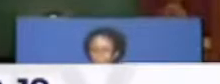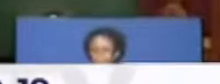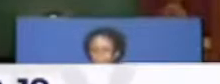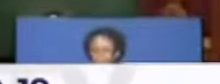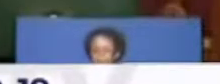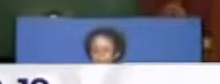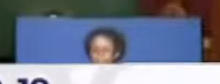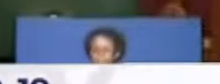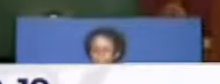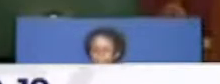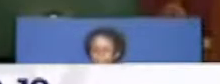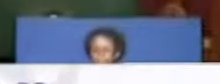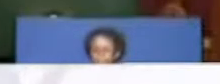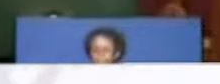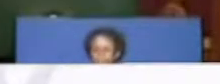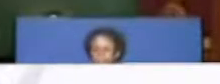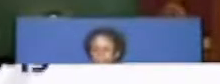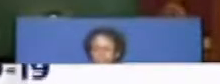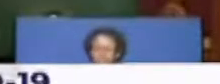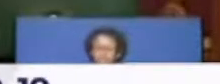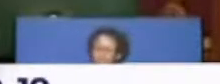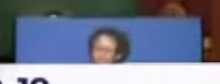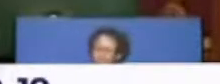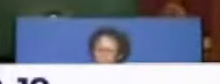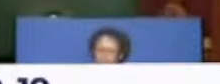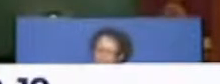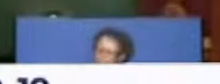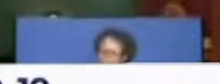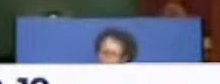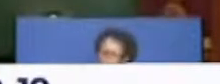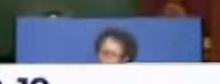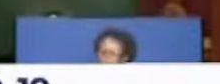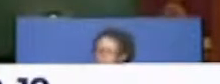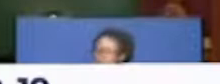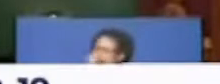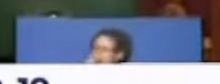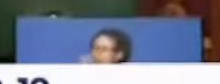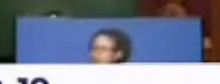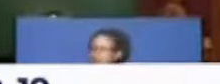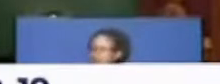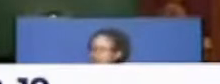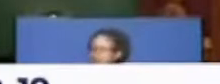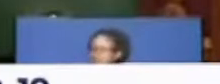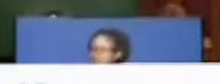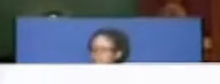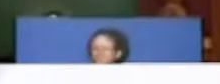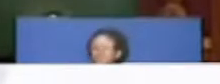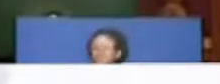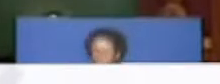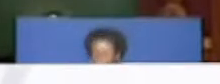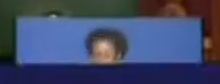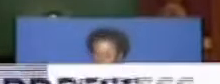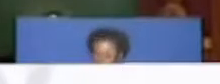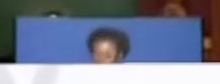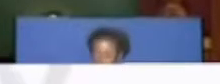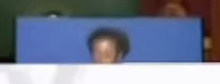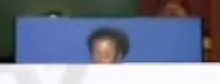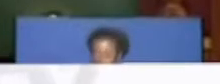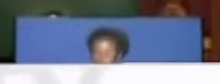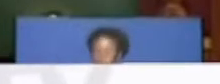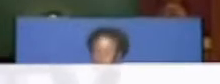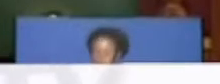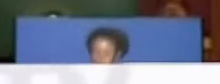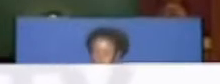What is it then that we have learned from the COVID disaster? We have learned that our solutions must be homegrown. That is why we